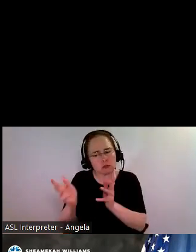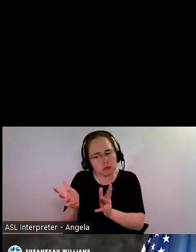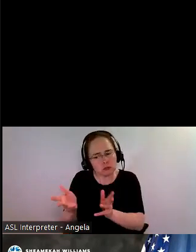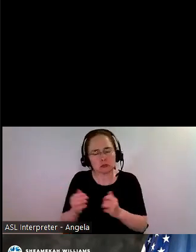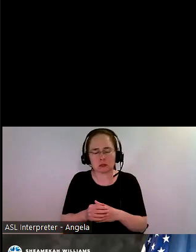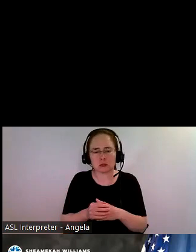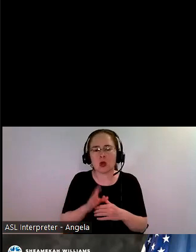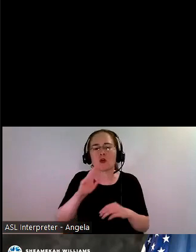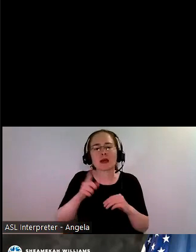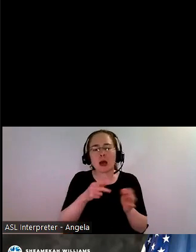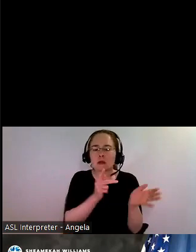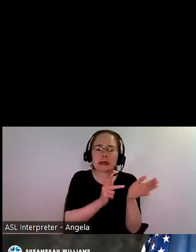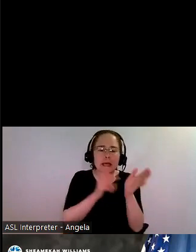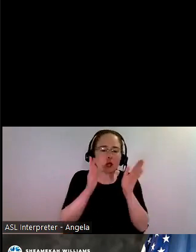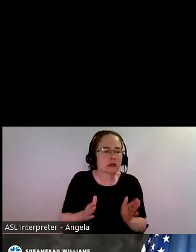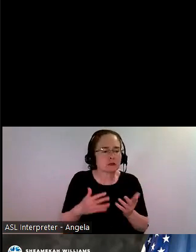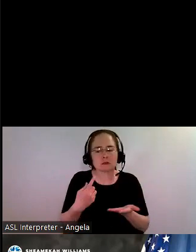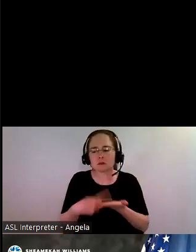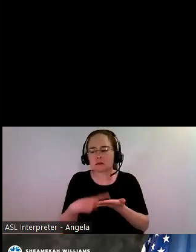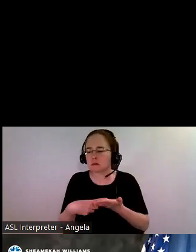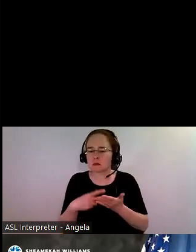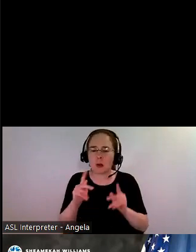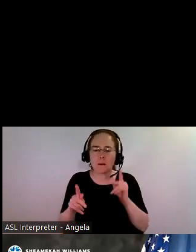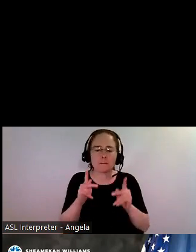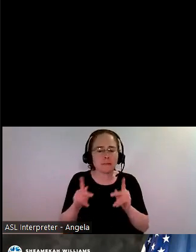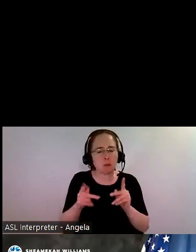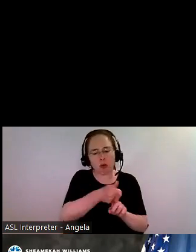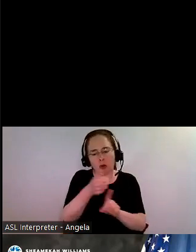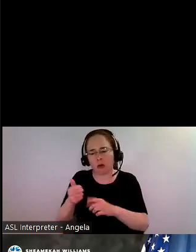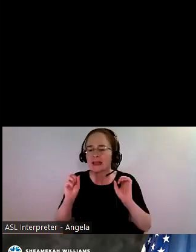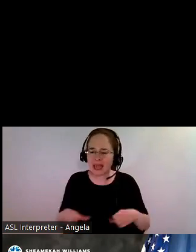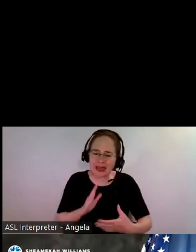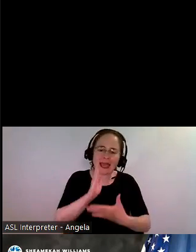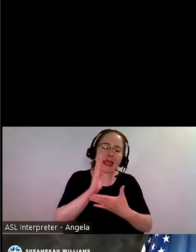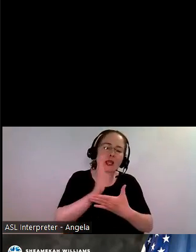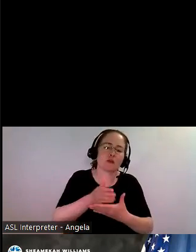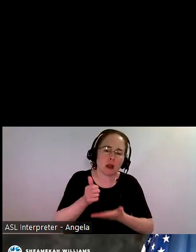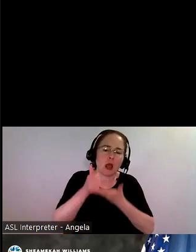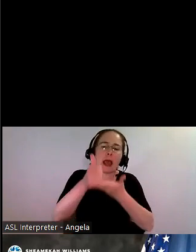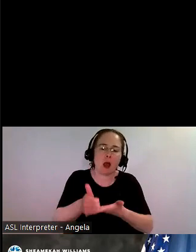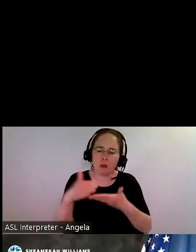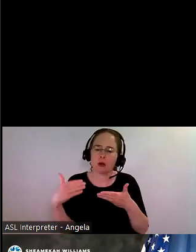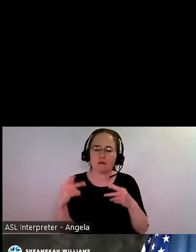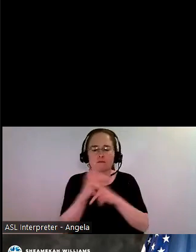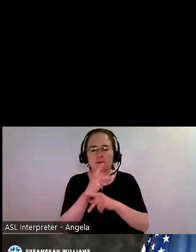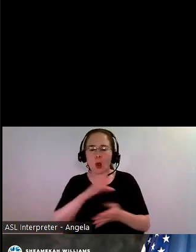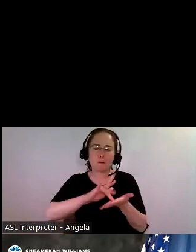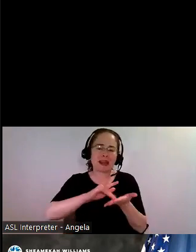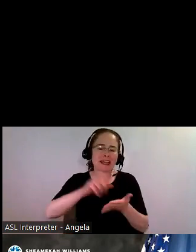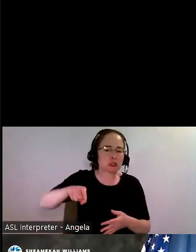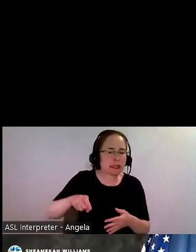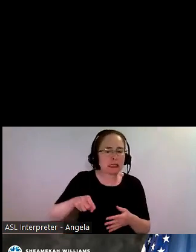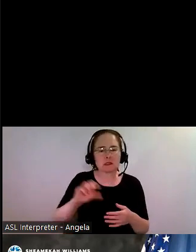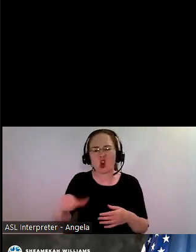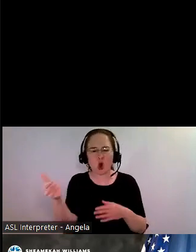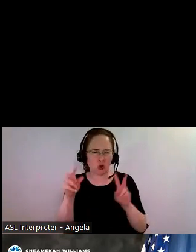your psychiatrists, you're talking about those individuals that have the ability to intervene and address medication issues and other issues. And then